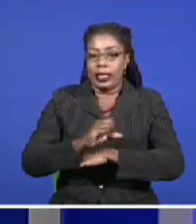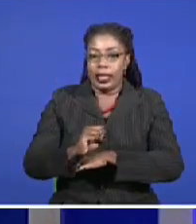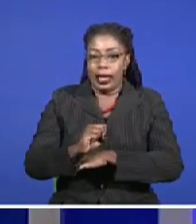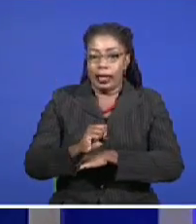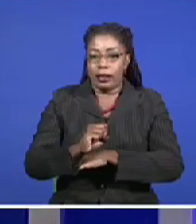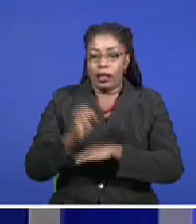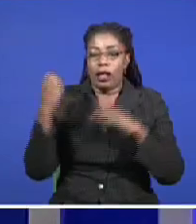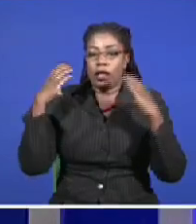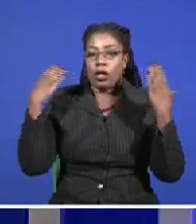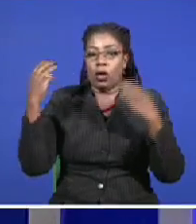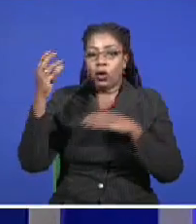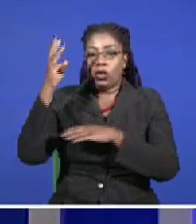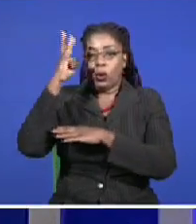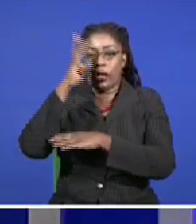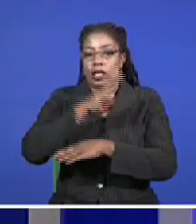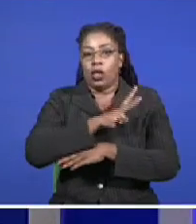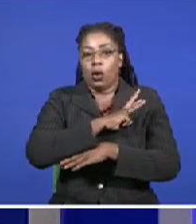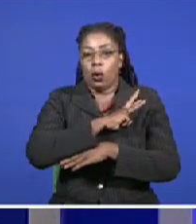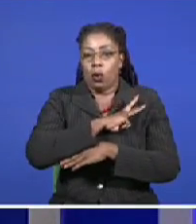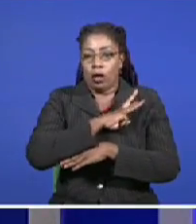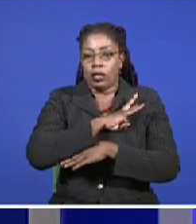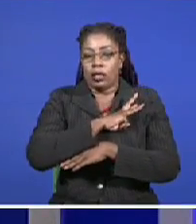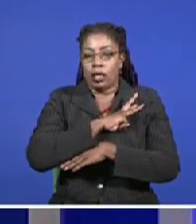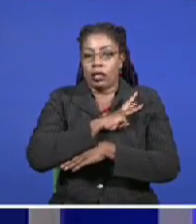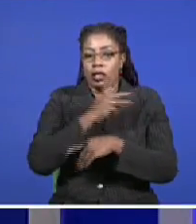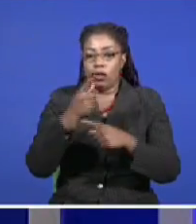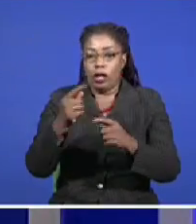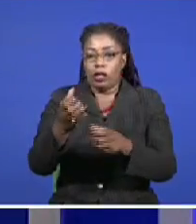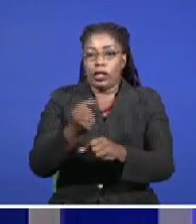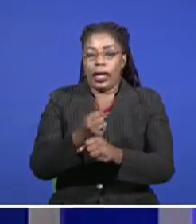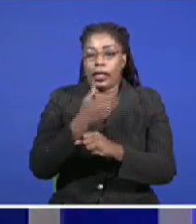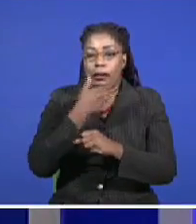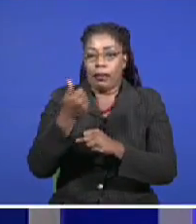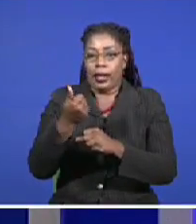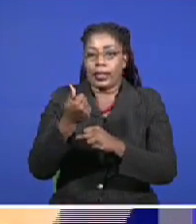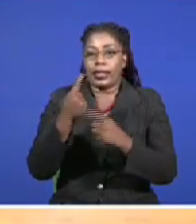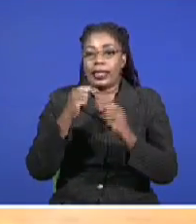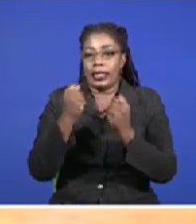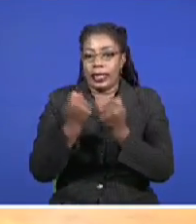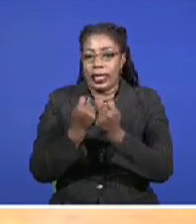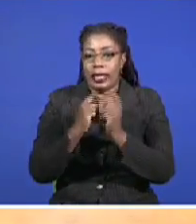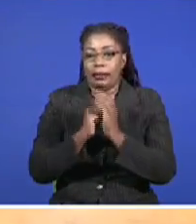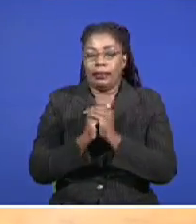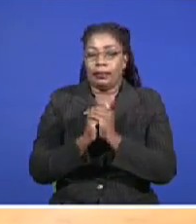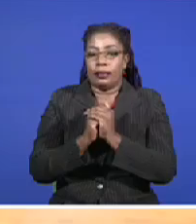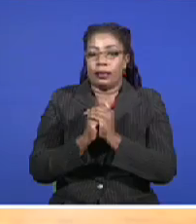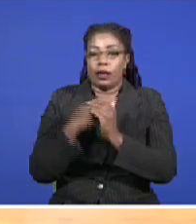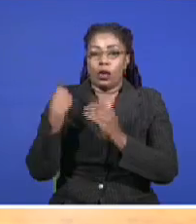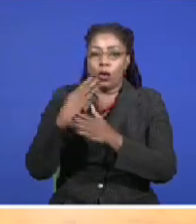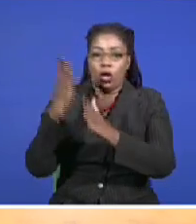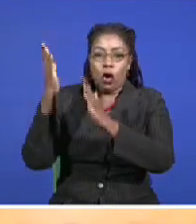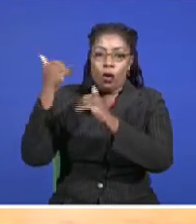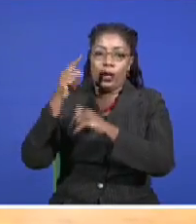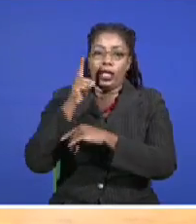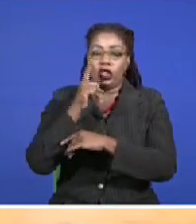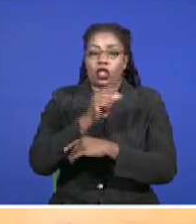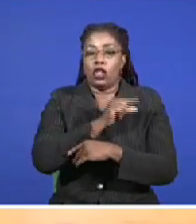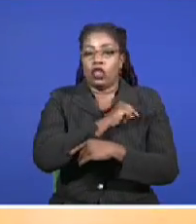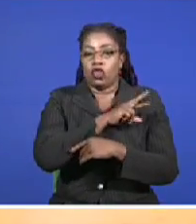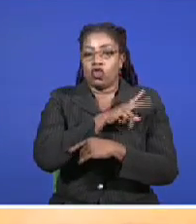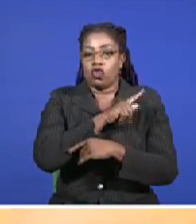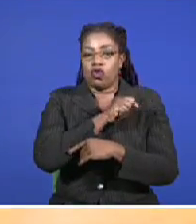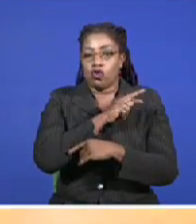coach Wade Watson still looking to assemble the best team possible. We're hoping that Leisha Grant will come